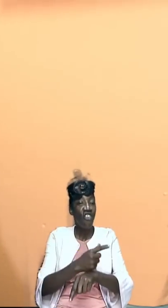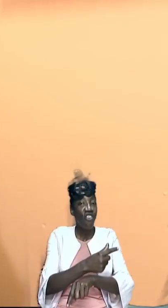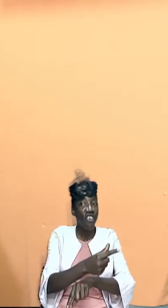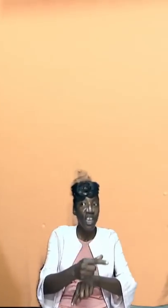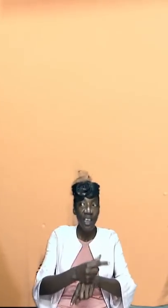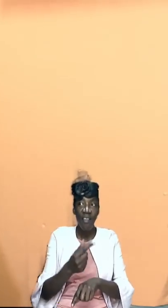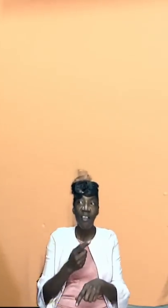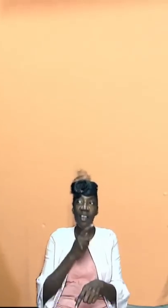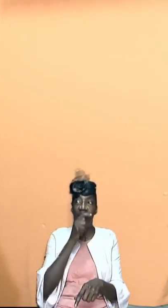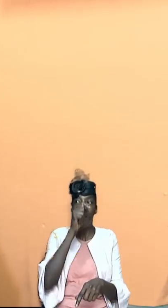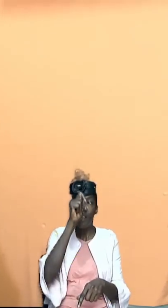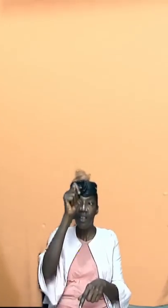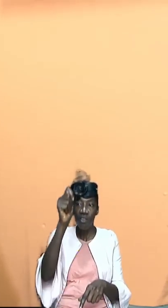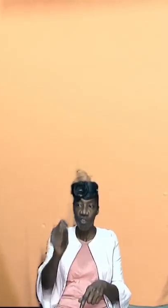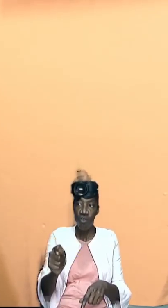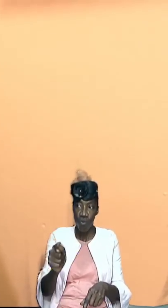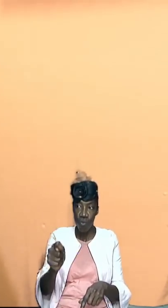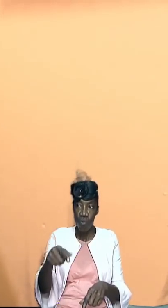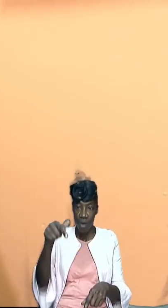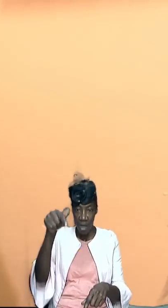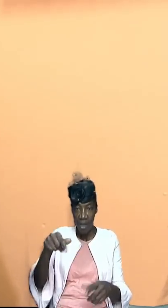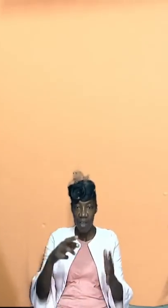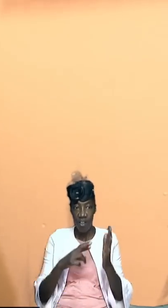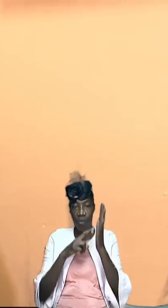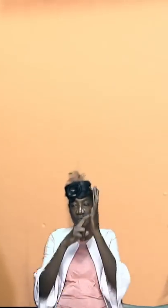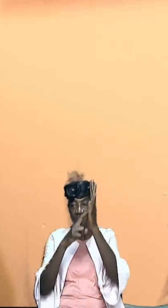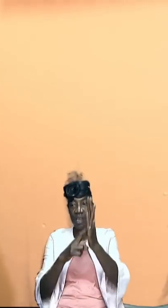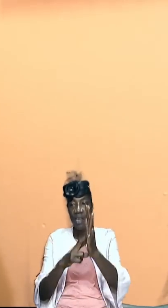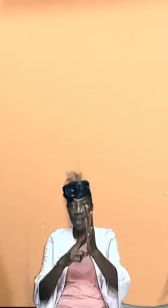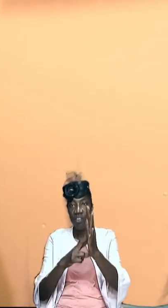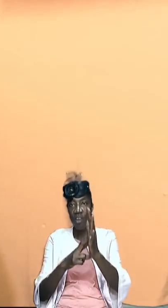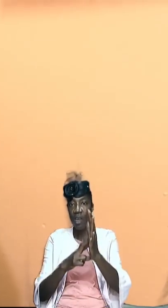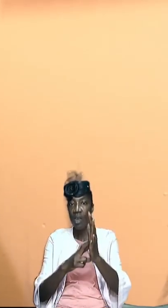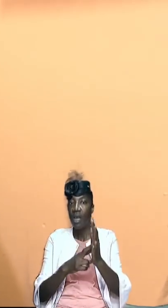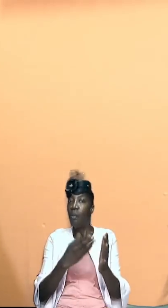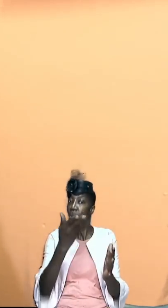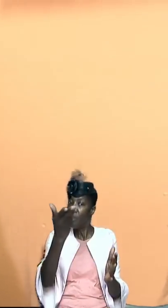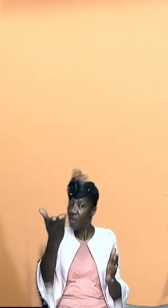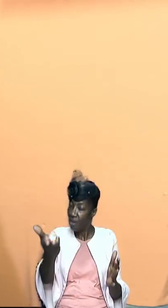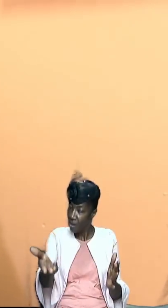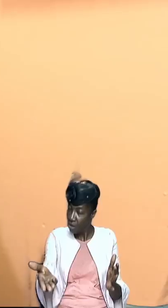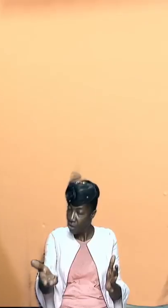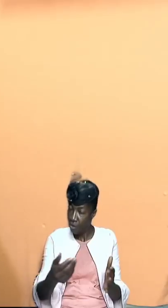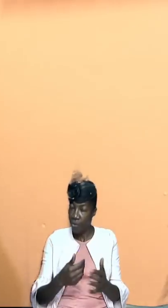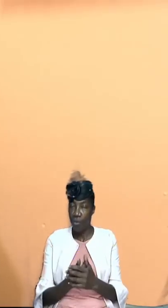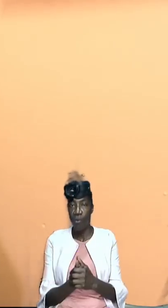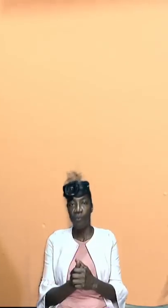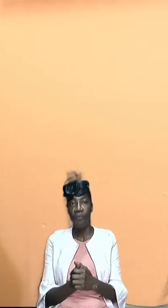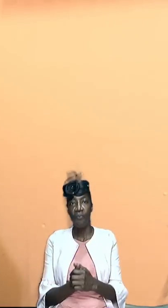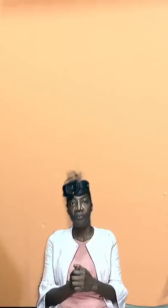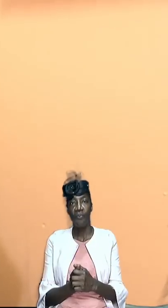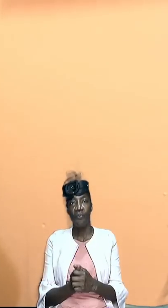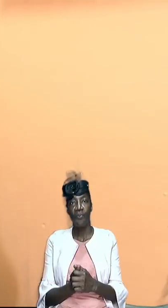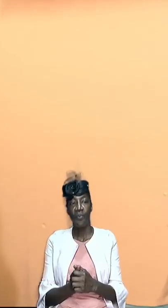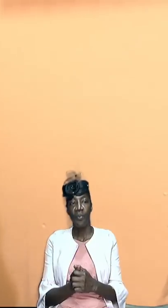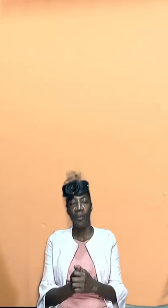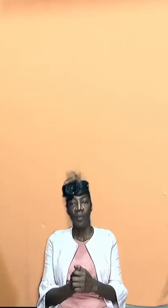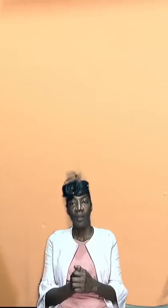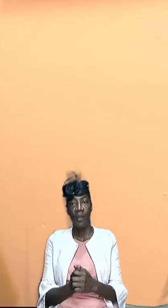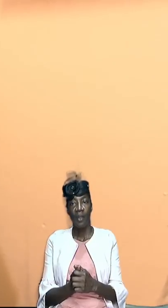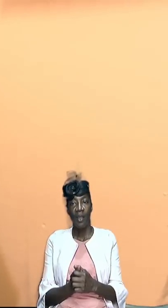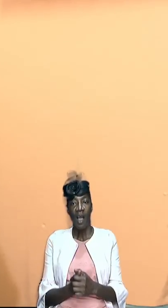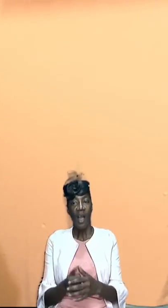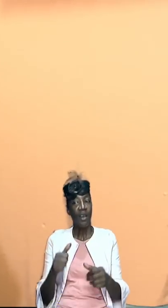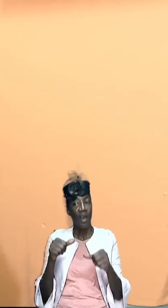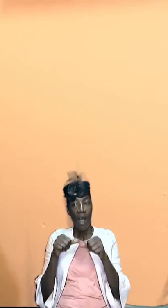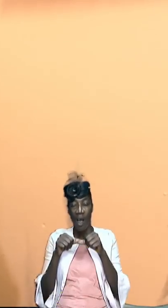can present this to us, if this presentation can